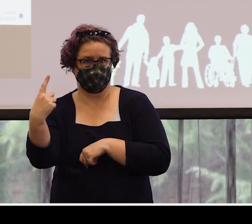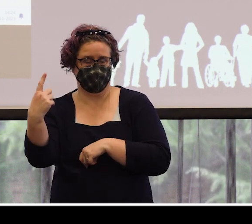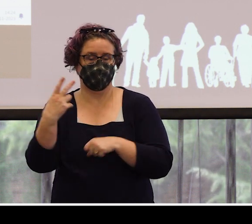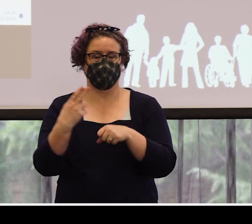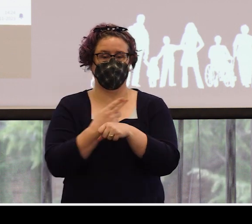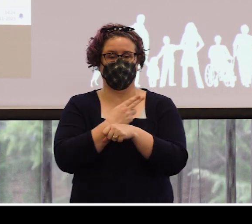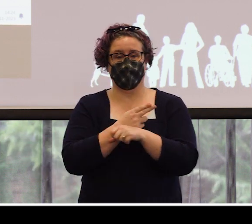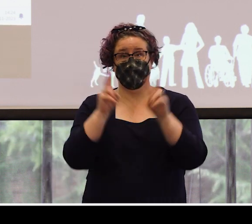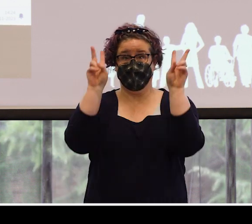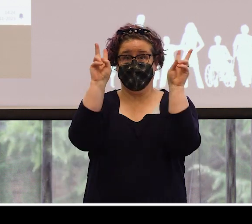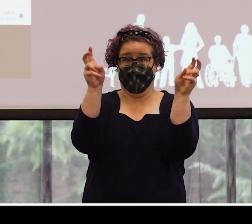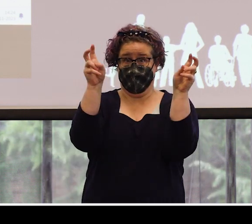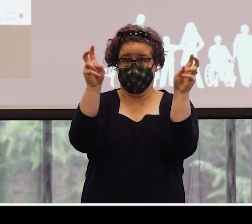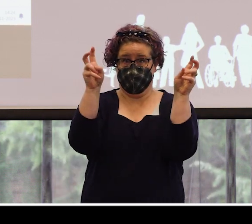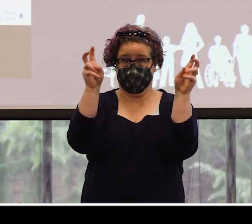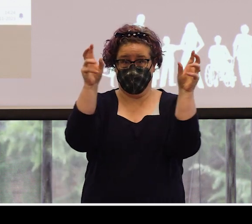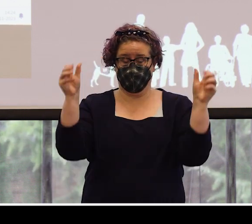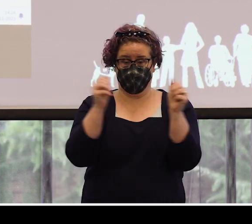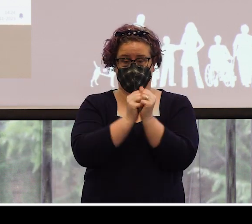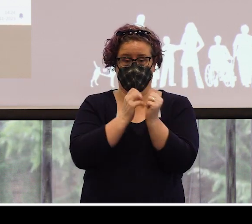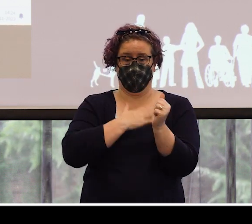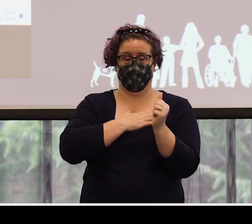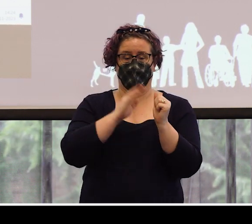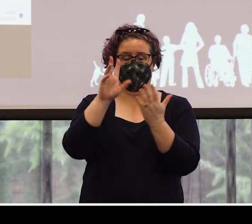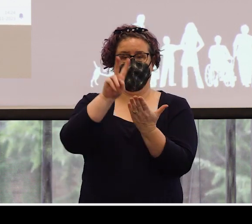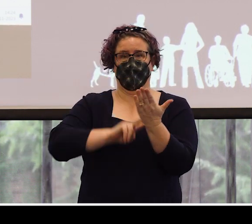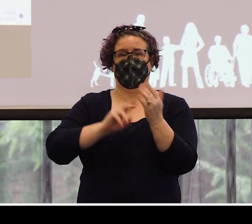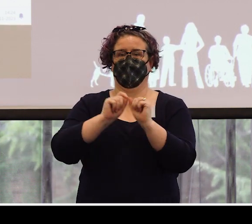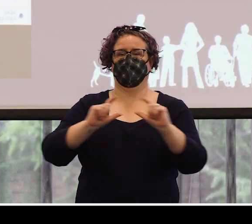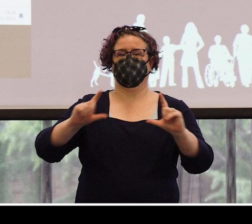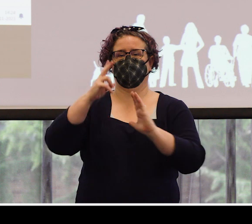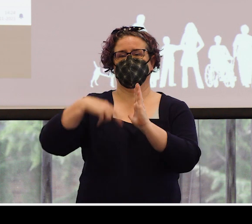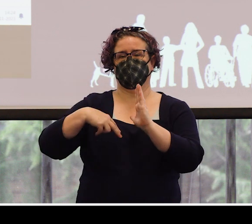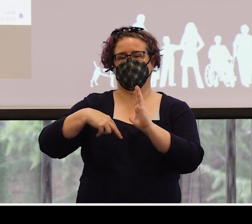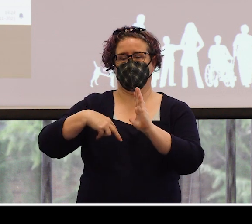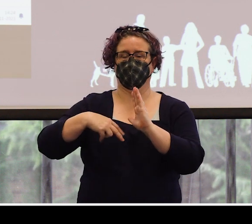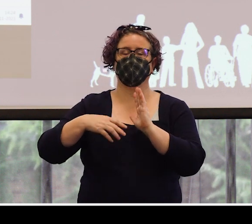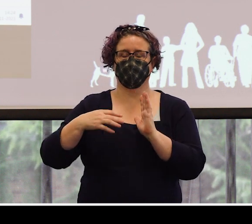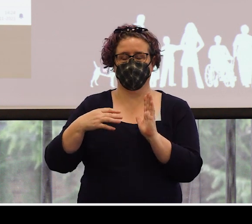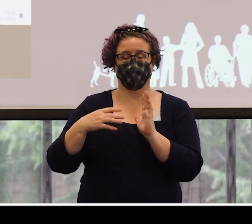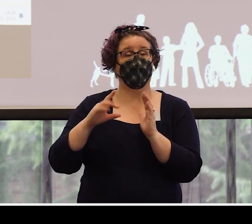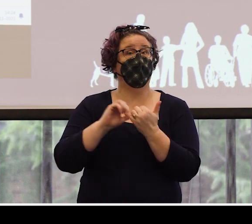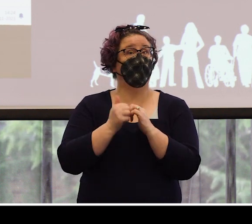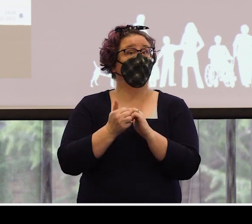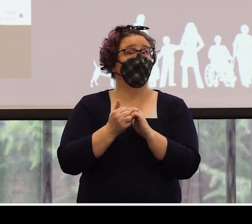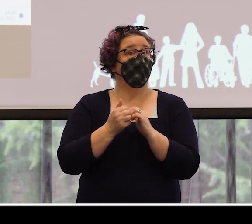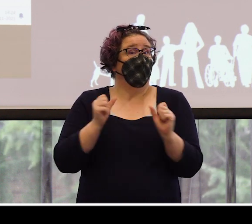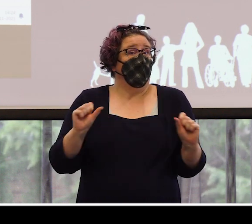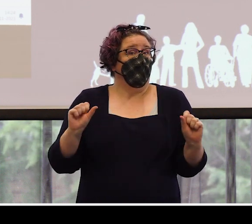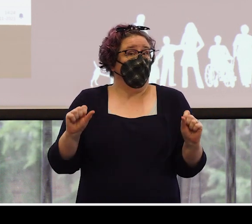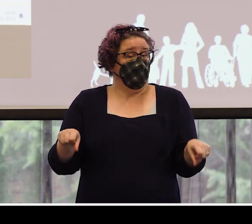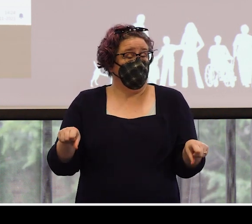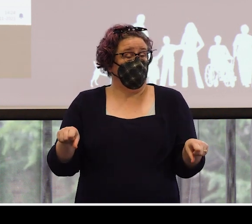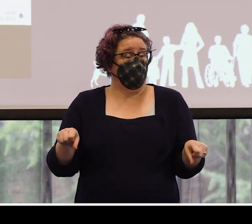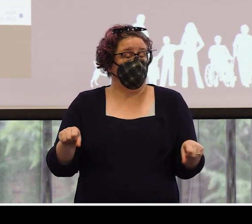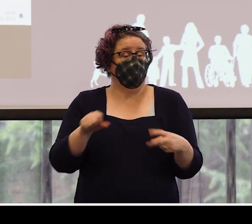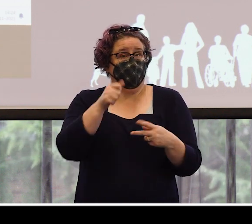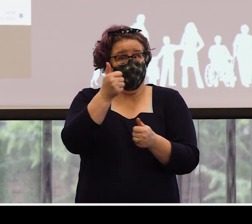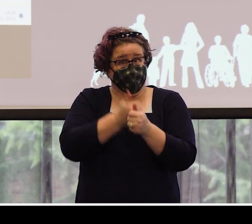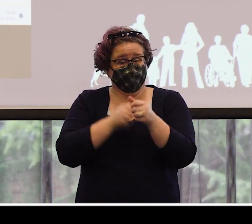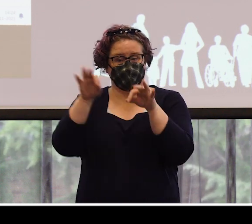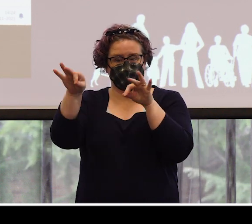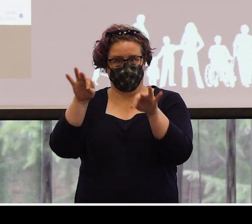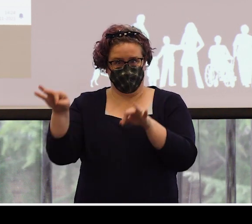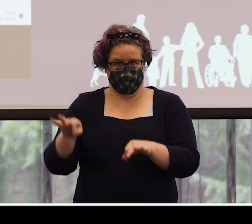the heading 2 command with my screen reader. The reason I'll able to do this is because each of the